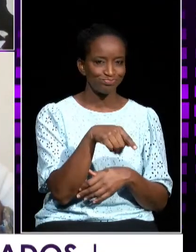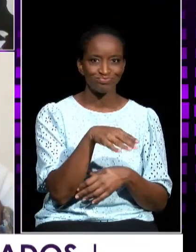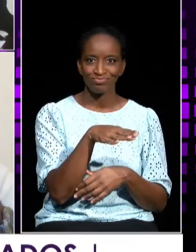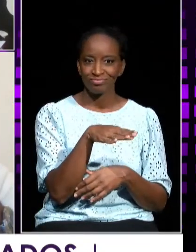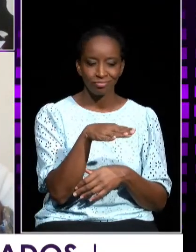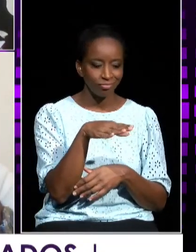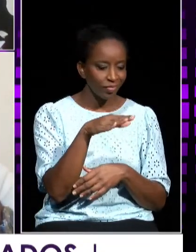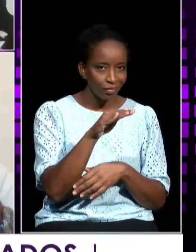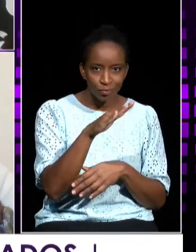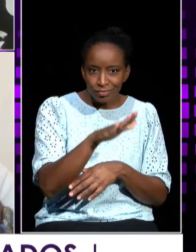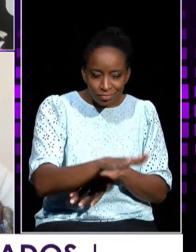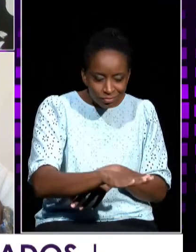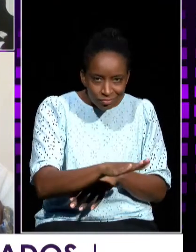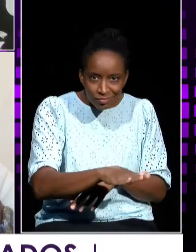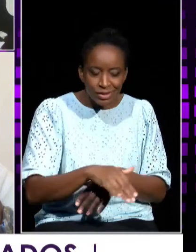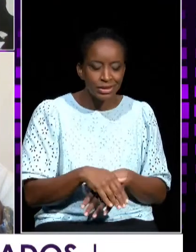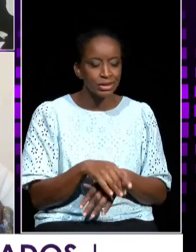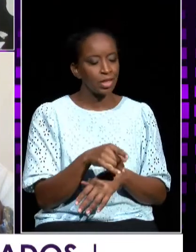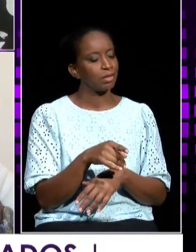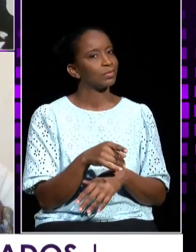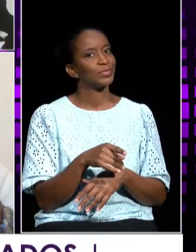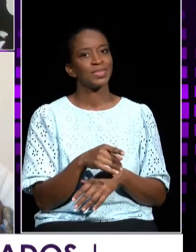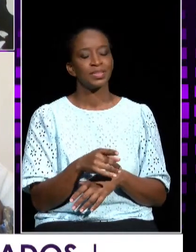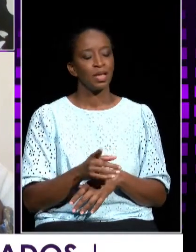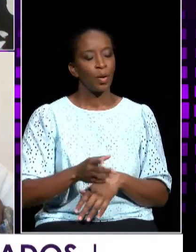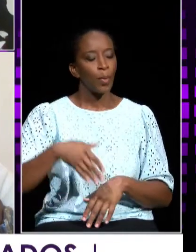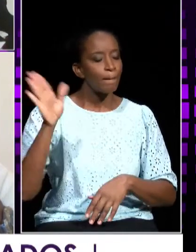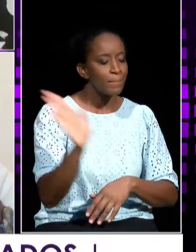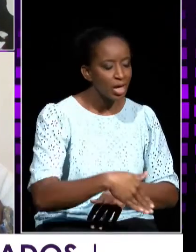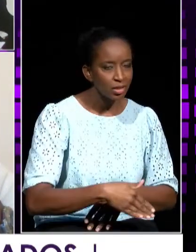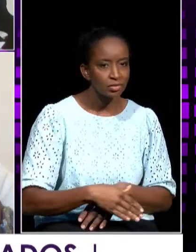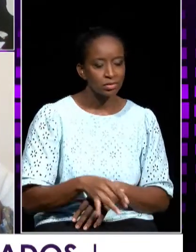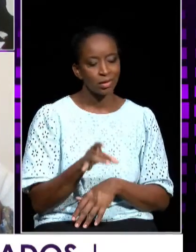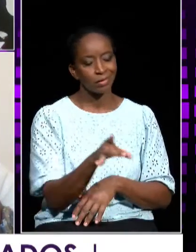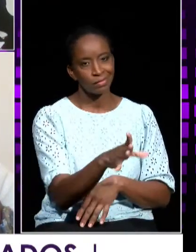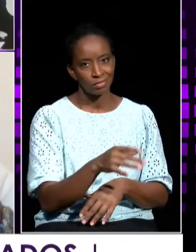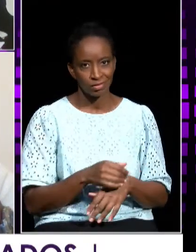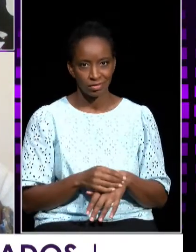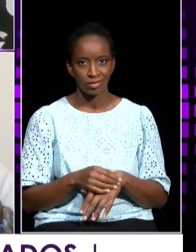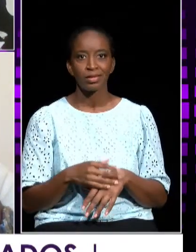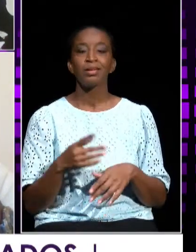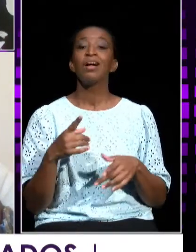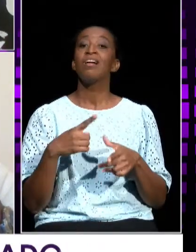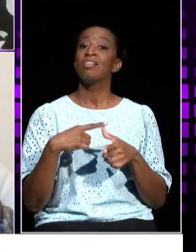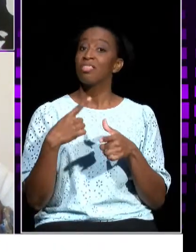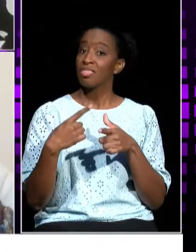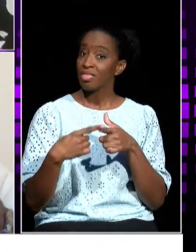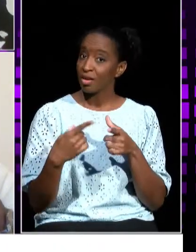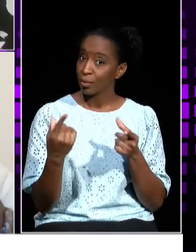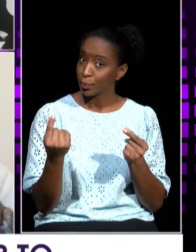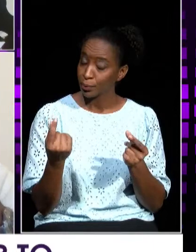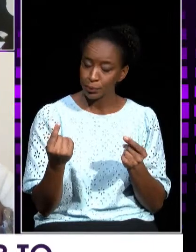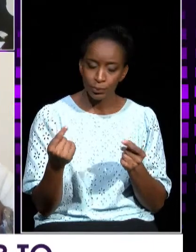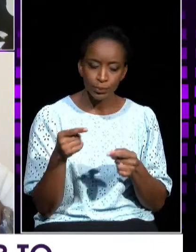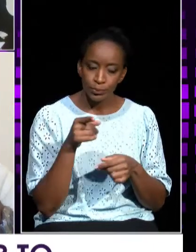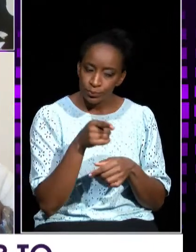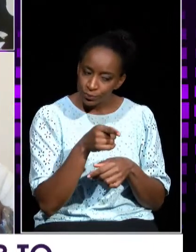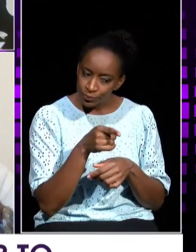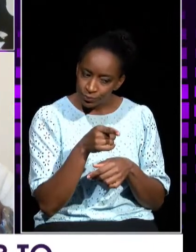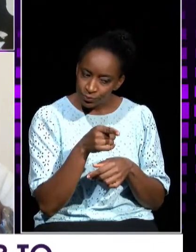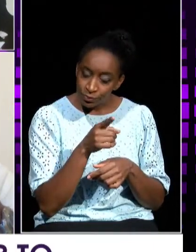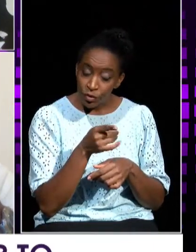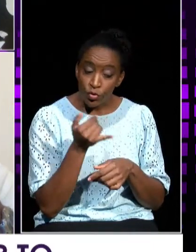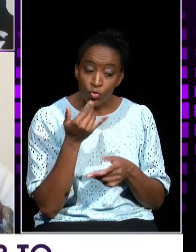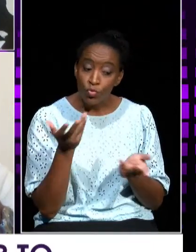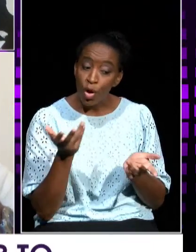a lash, a little flick, something like that, and then you move into the space of explaining to them what they've done and why they've done it wrong. Some